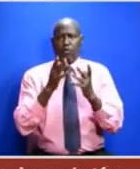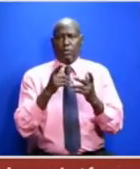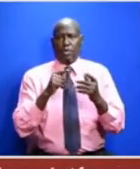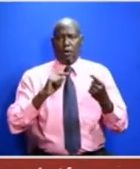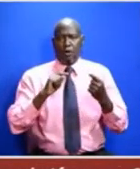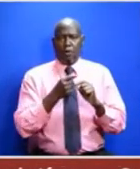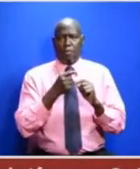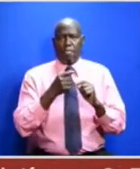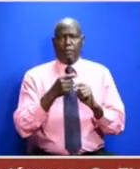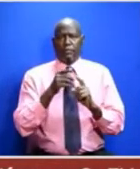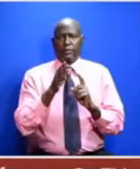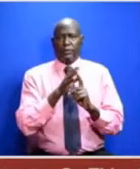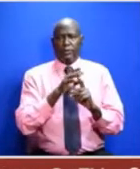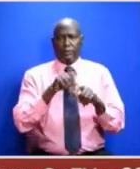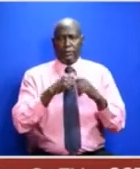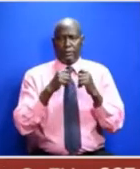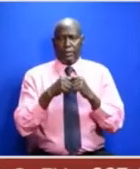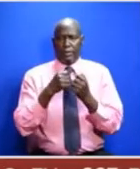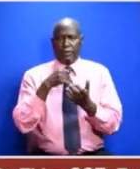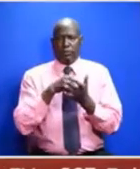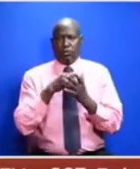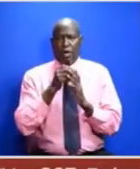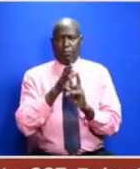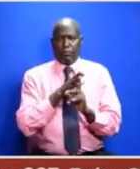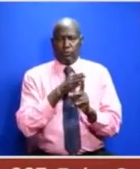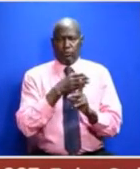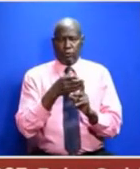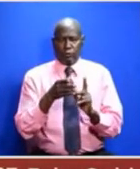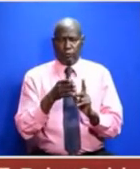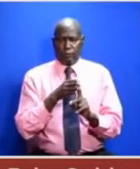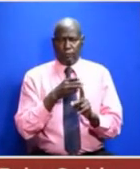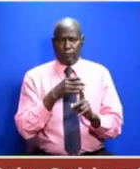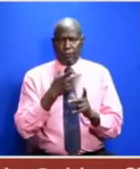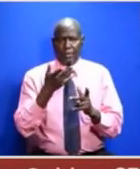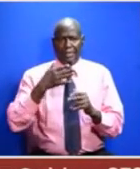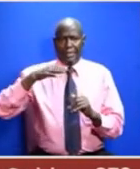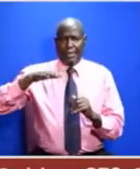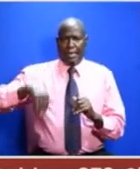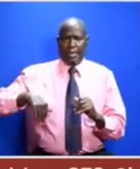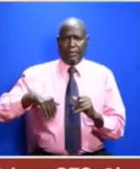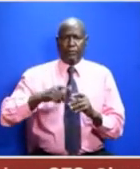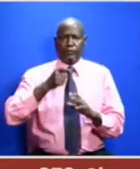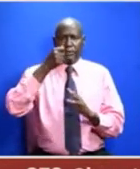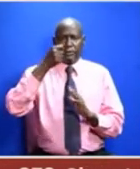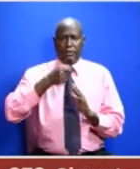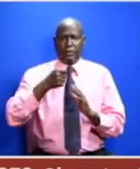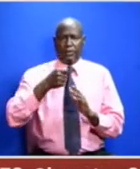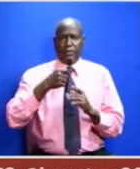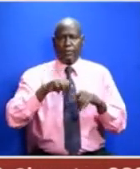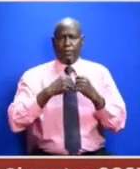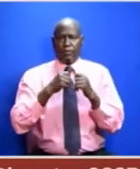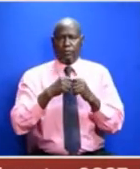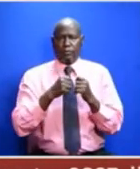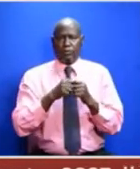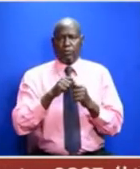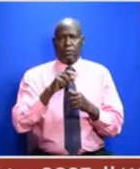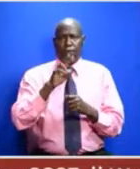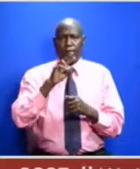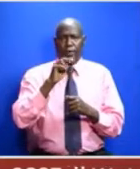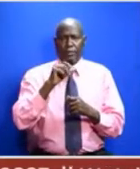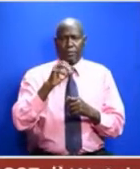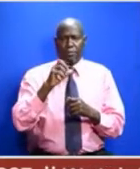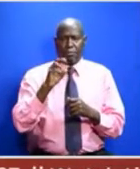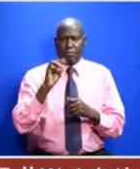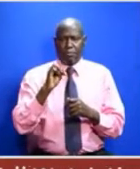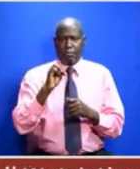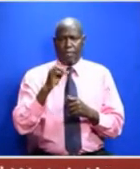and abuse. The KNHRC report highlights the delay in justice as a violation of victims' rights, condemning the prolonged